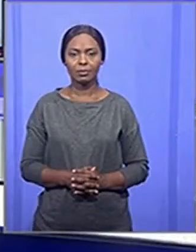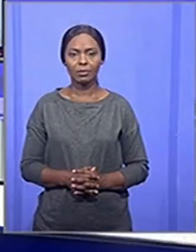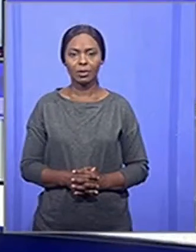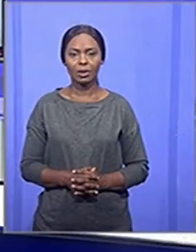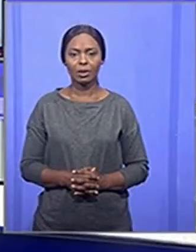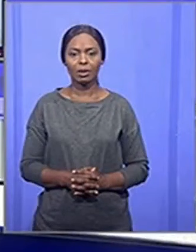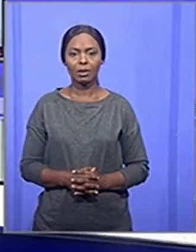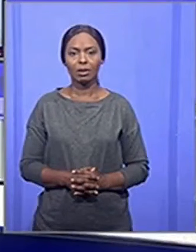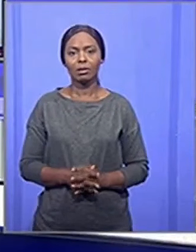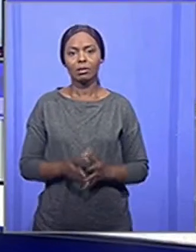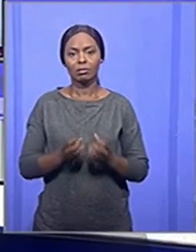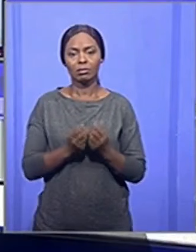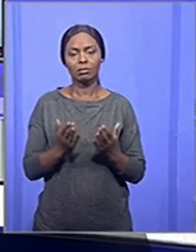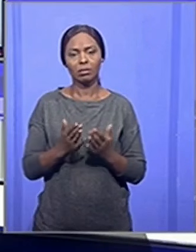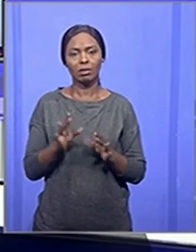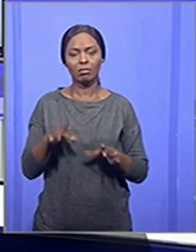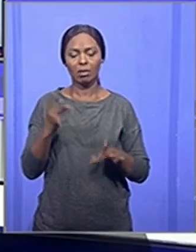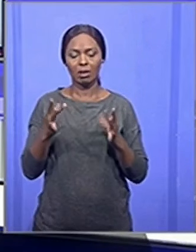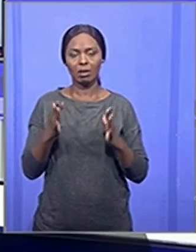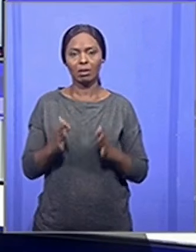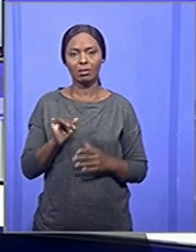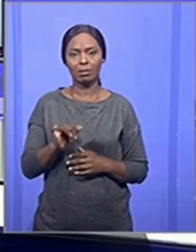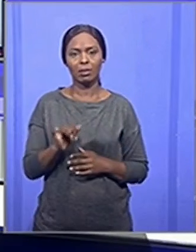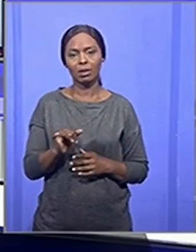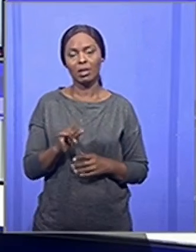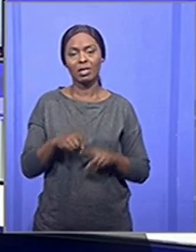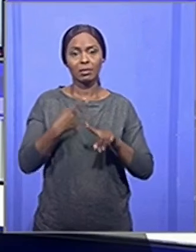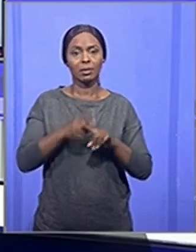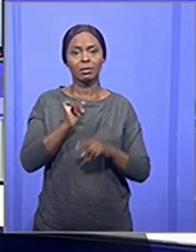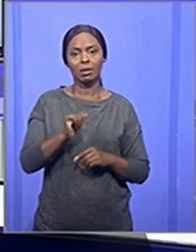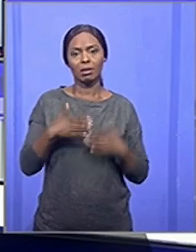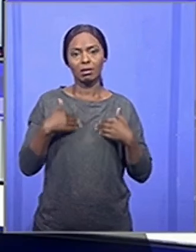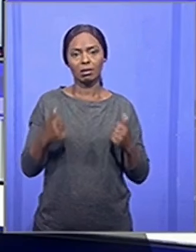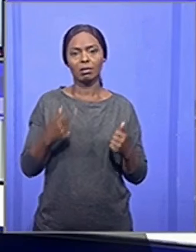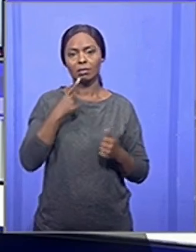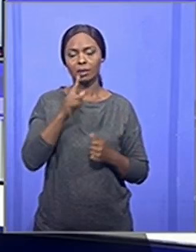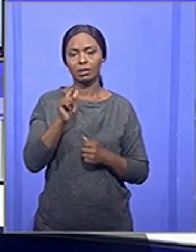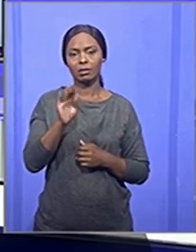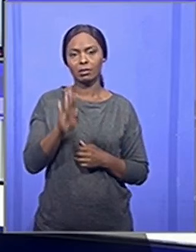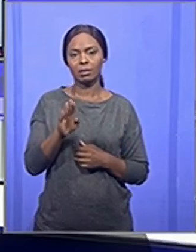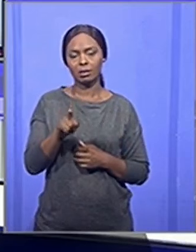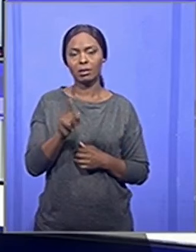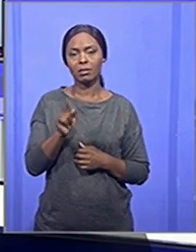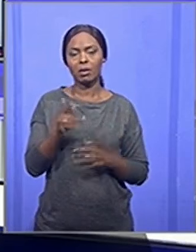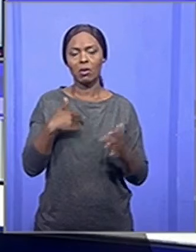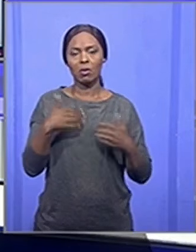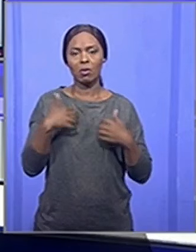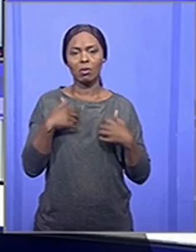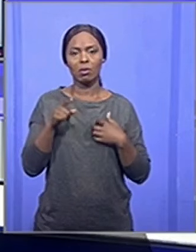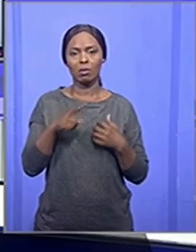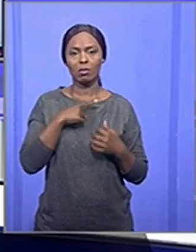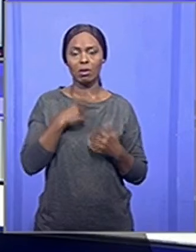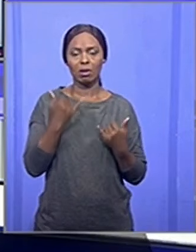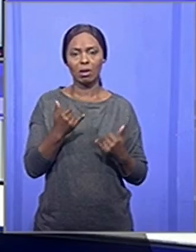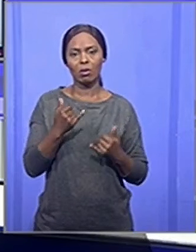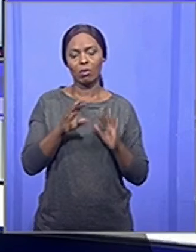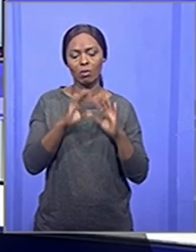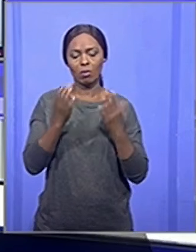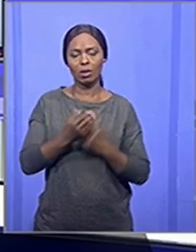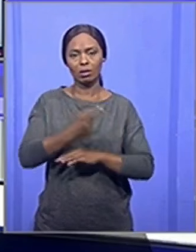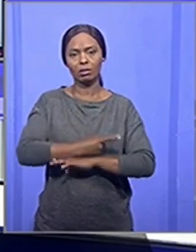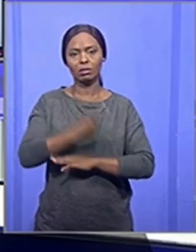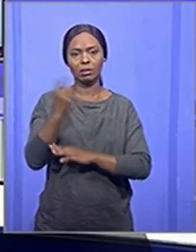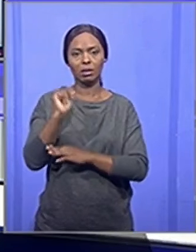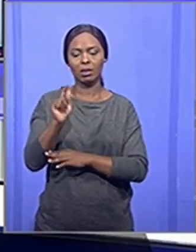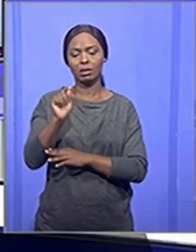Baitseki tsa bophelo ba ipiletsa mmusong ho phatlalatsa lefuba e le bothata ditshebeletsong tsa bophelo naheng jwalo ka ha e le letsatsi la sehopotso sa